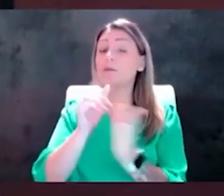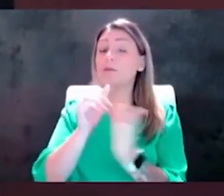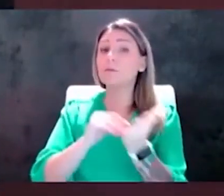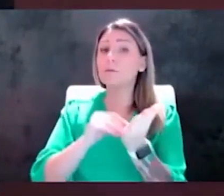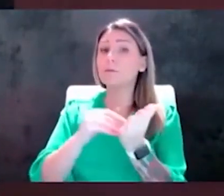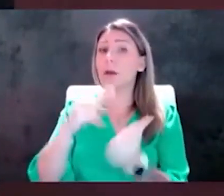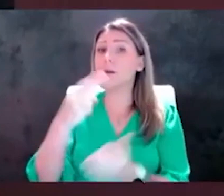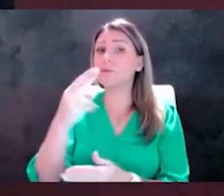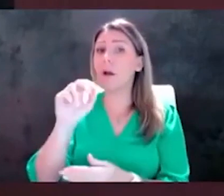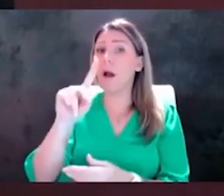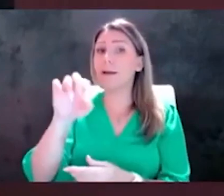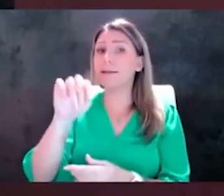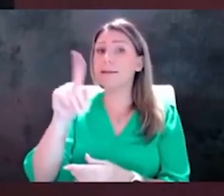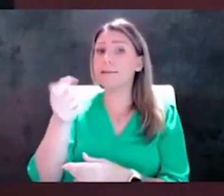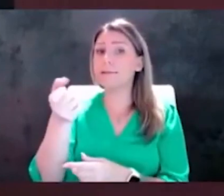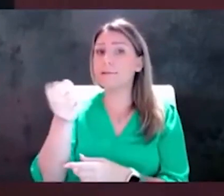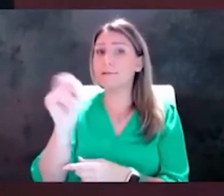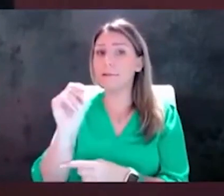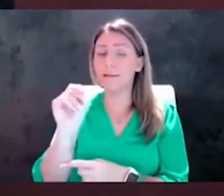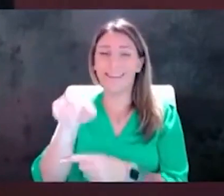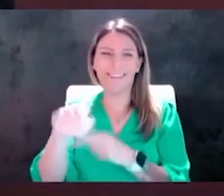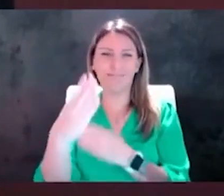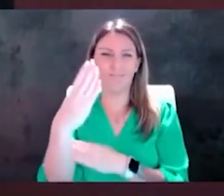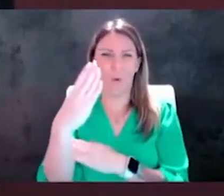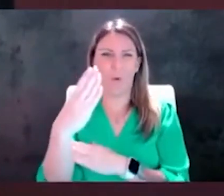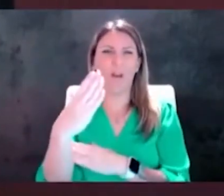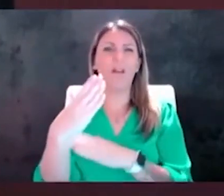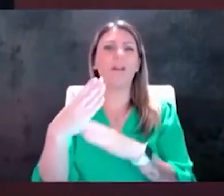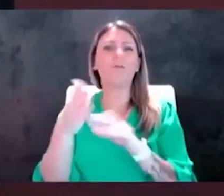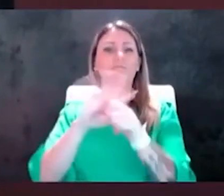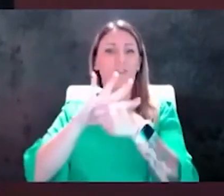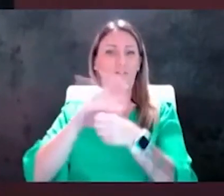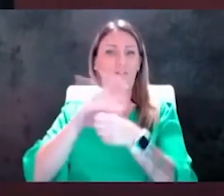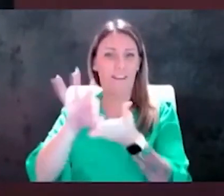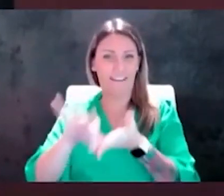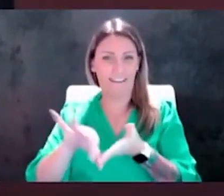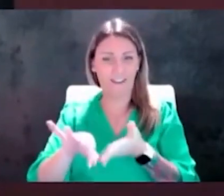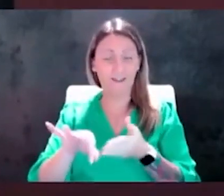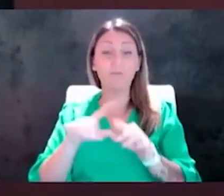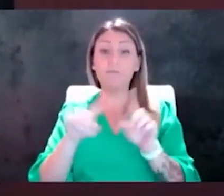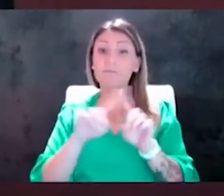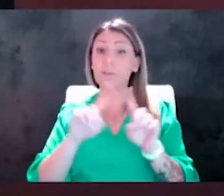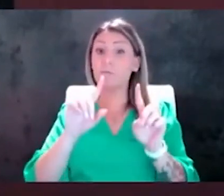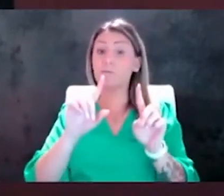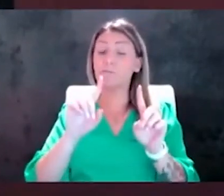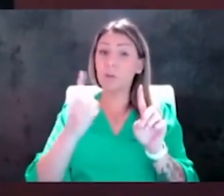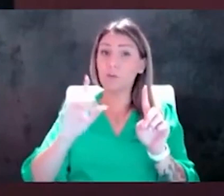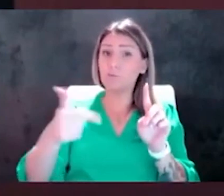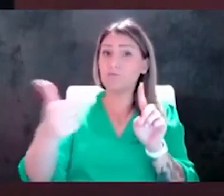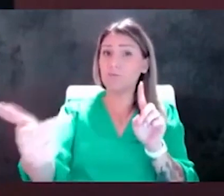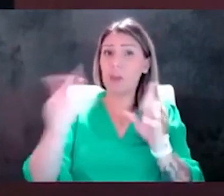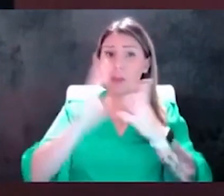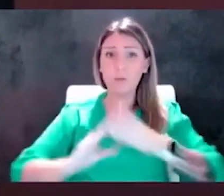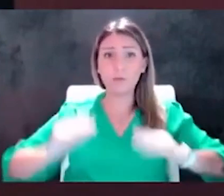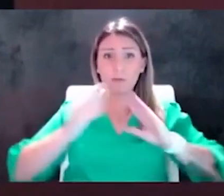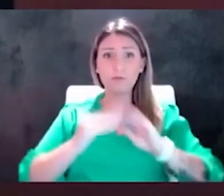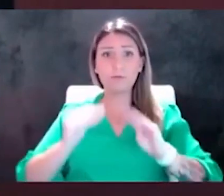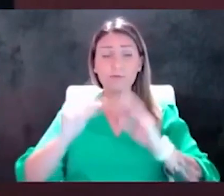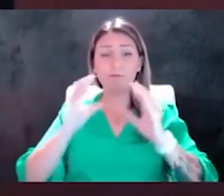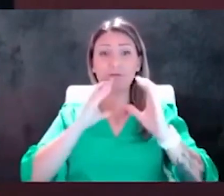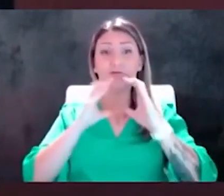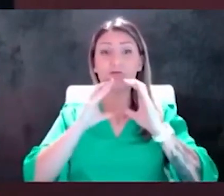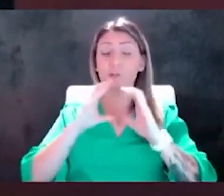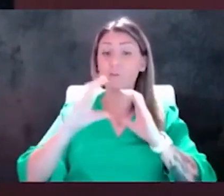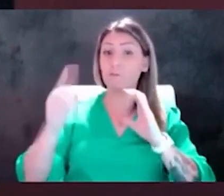Control at this morning's numbers. He's dropping off his kids. But we're going to turn to this story and start the conversation. But first, do we have any reporter